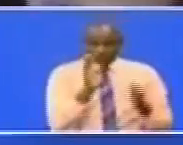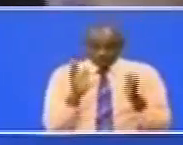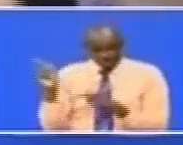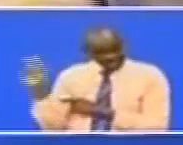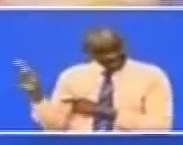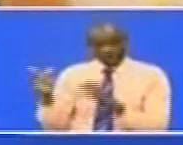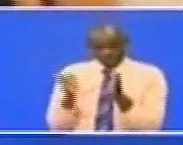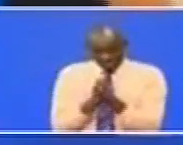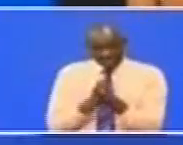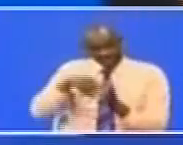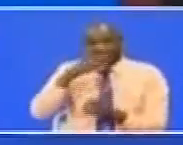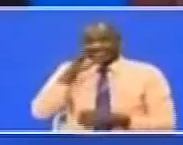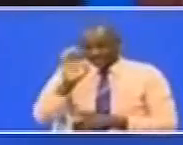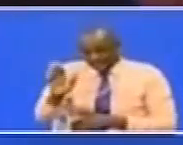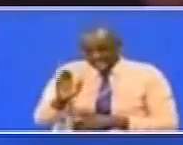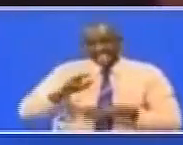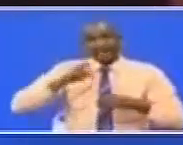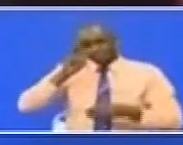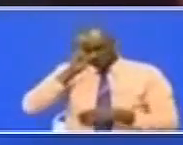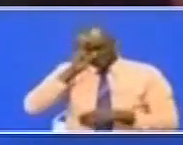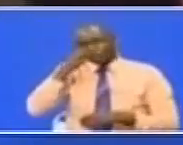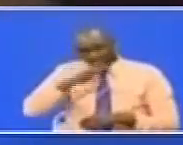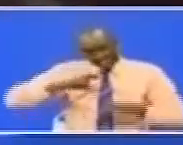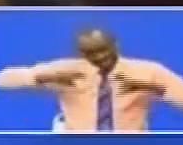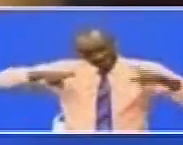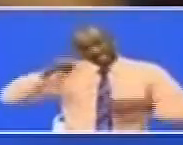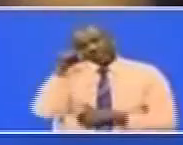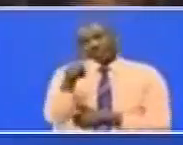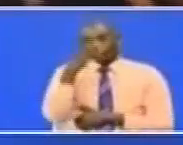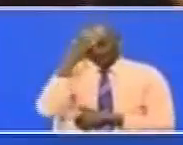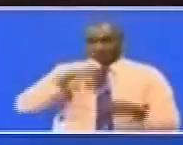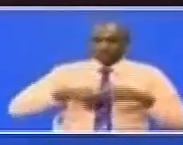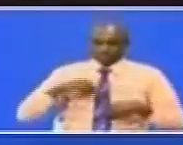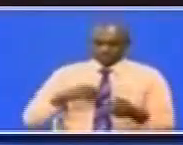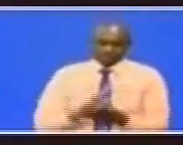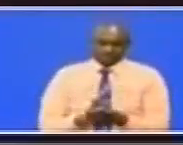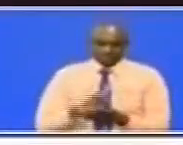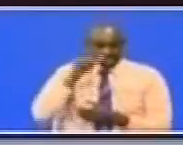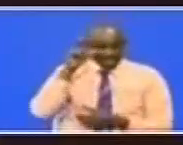Masata, are both under investigations by French police over corruption allegations. Lynn Washira, KTN.